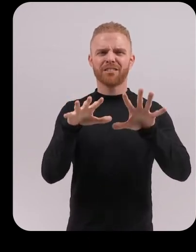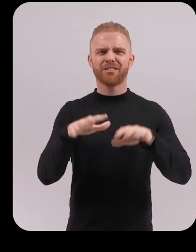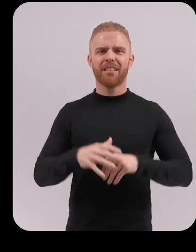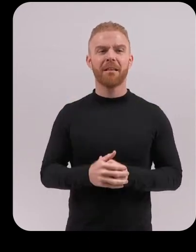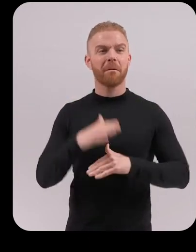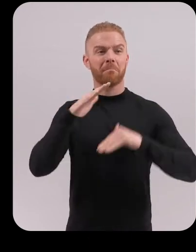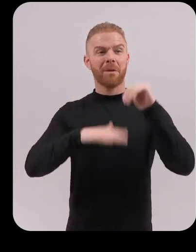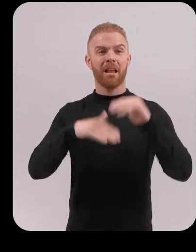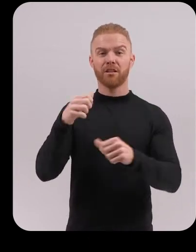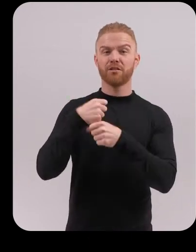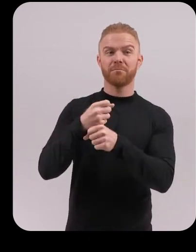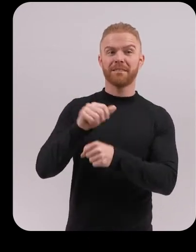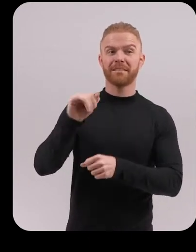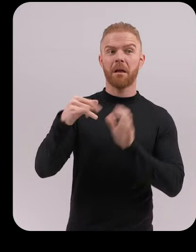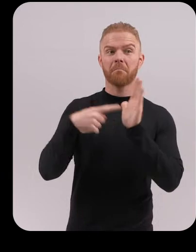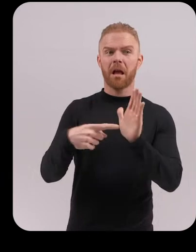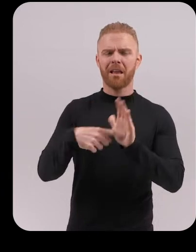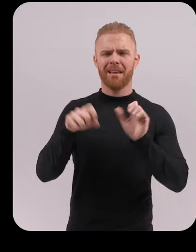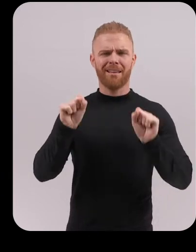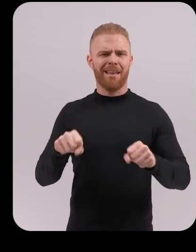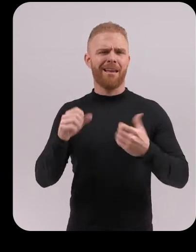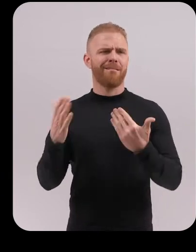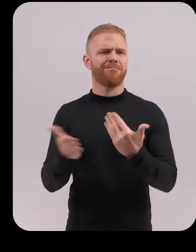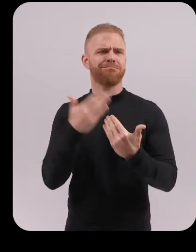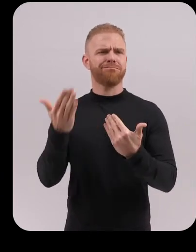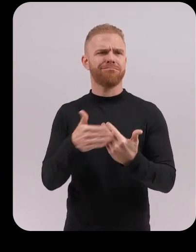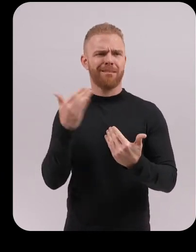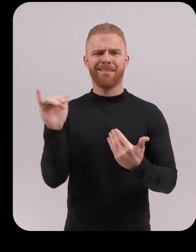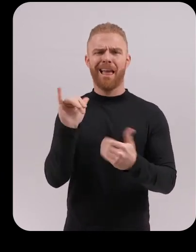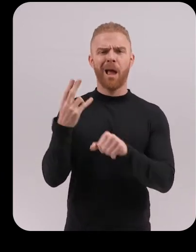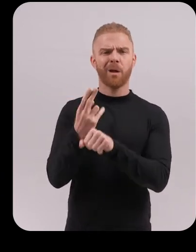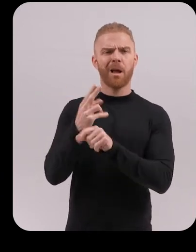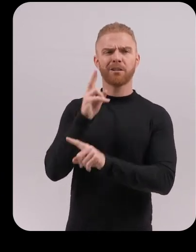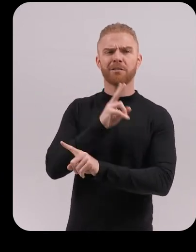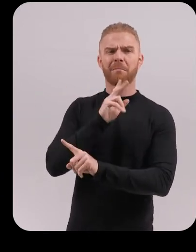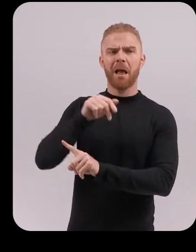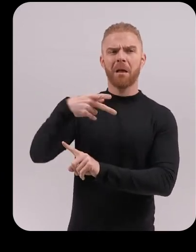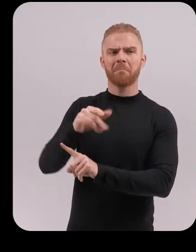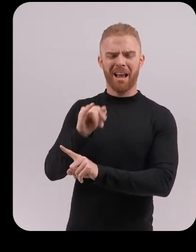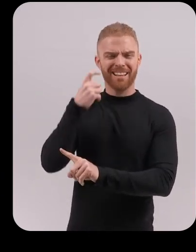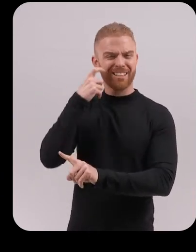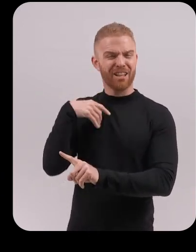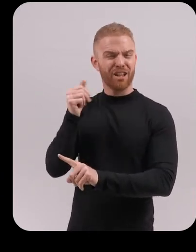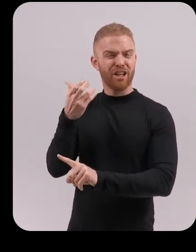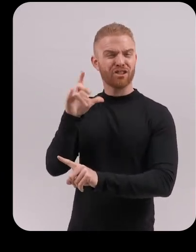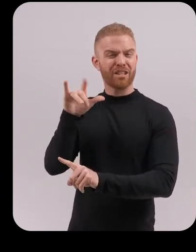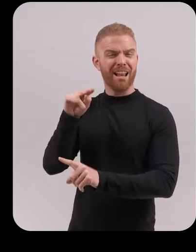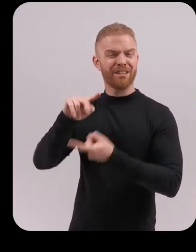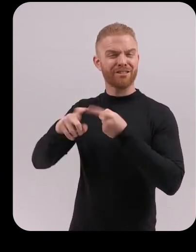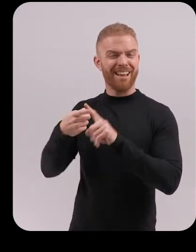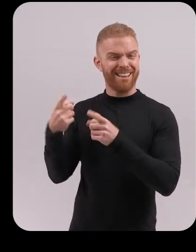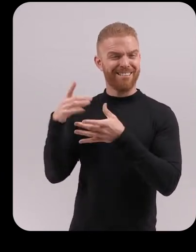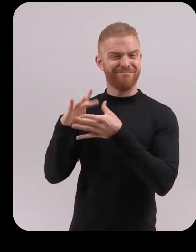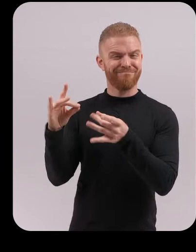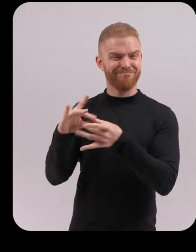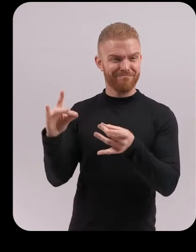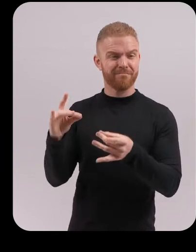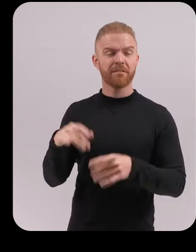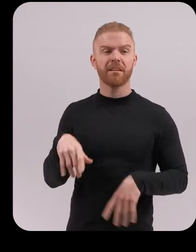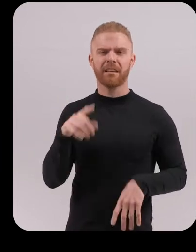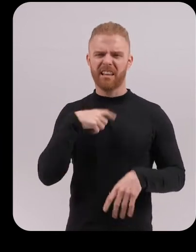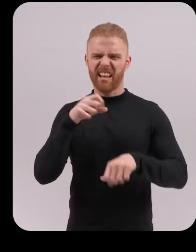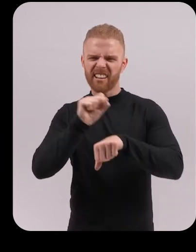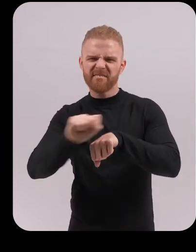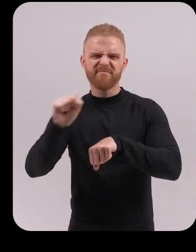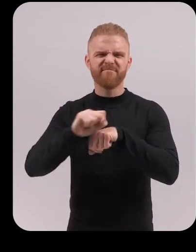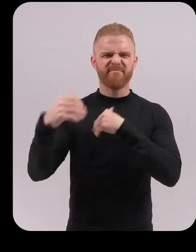Building with generative AI models can be as easy as using our Gemini API, as my friend Jacqueline talked about earlier, where we handle the heavy